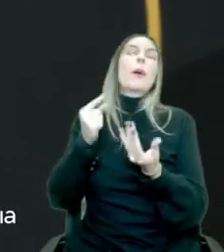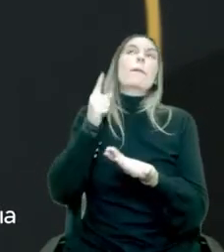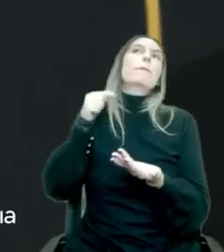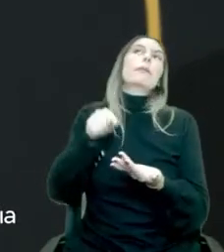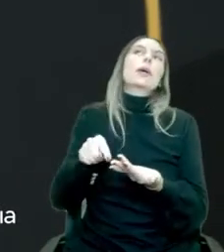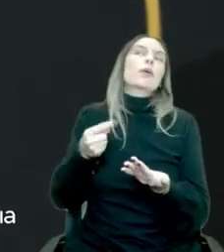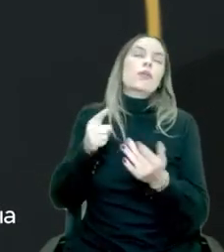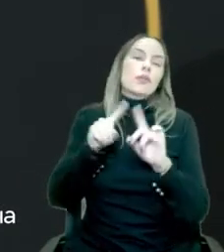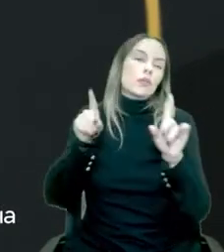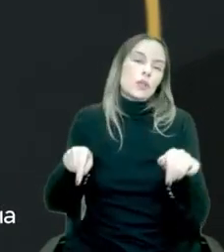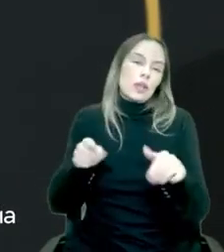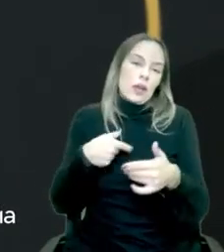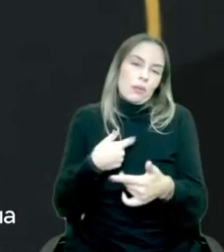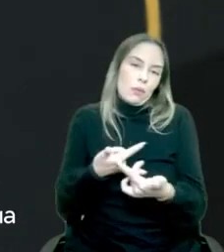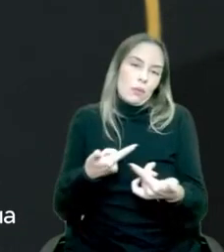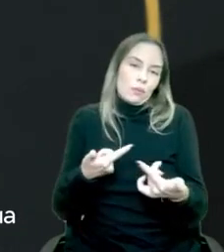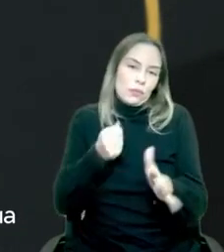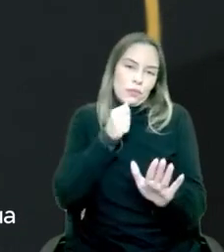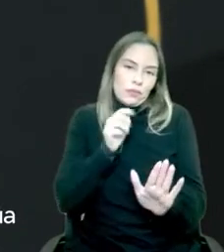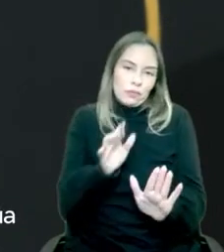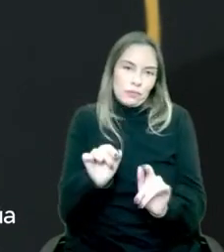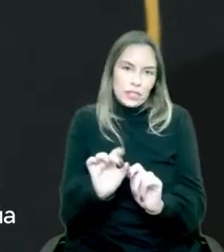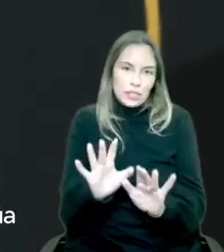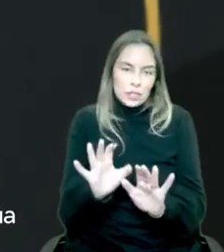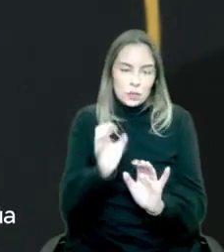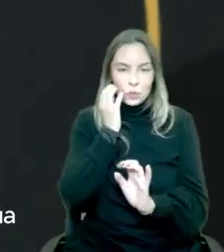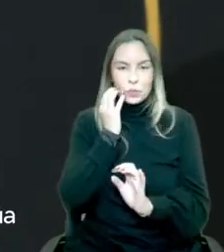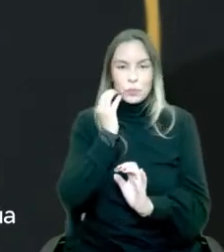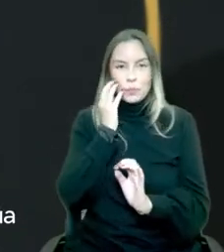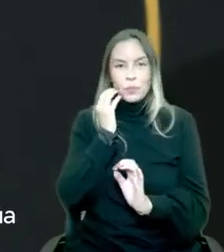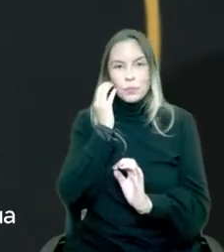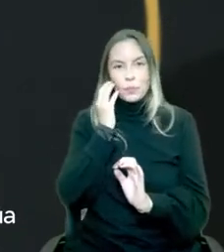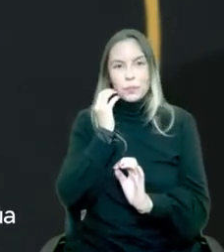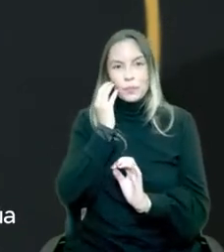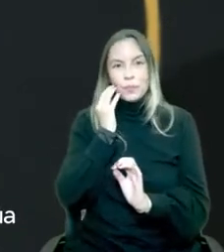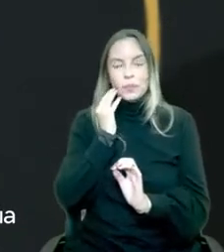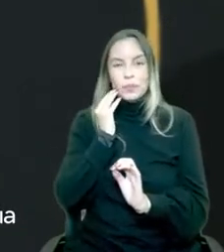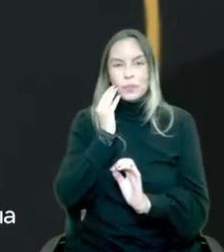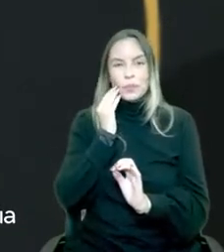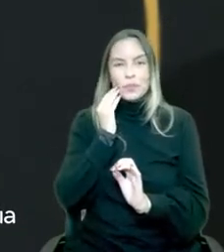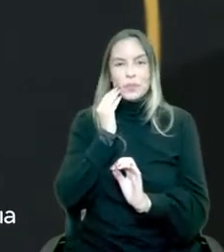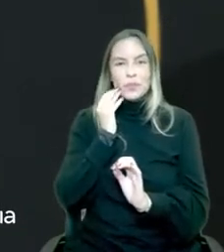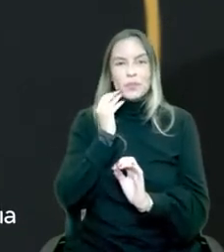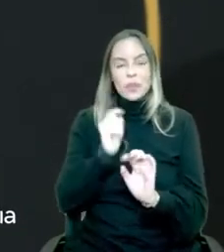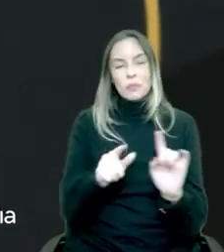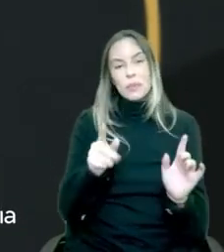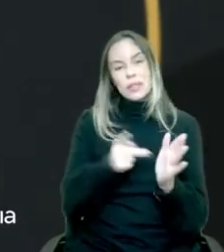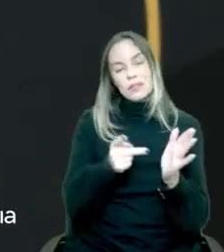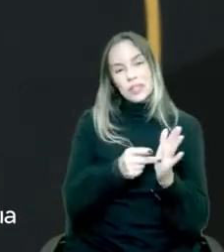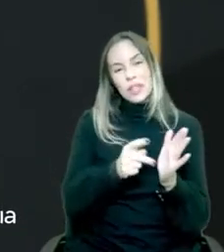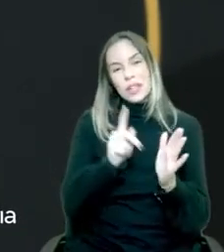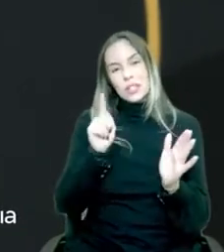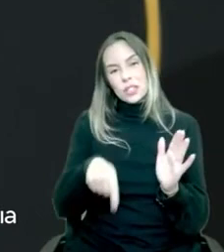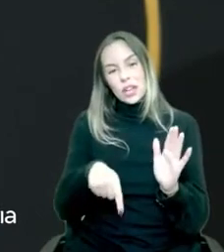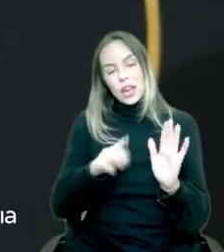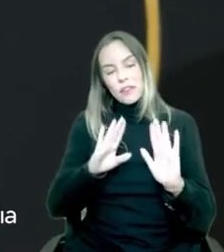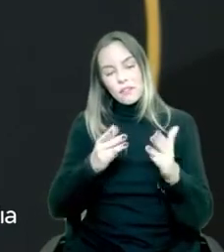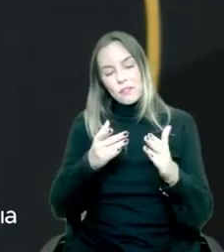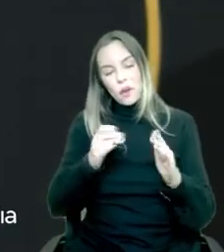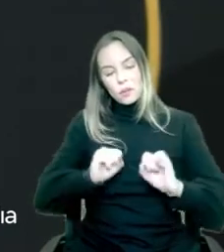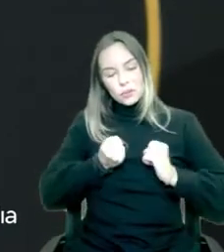But my pride is really the work we put into the product itself, using AI in the